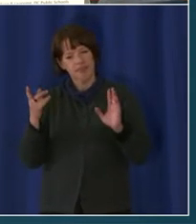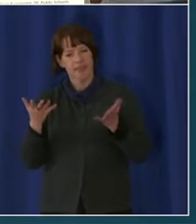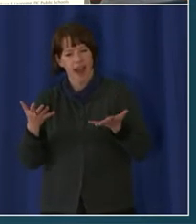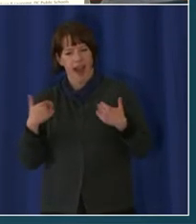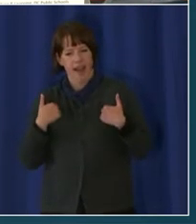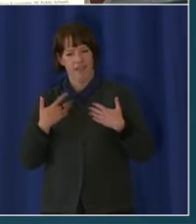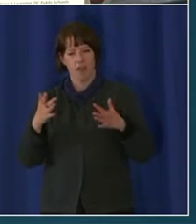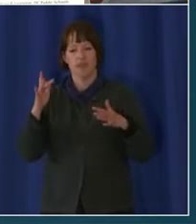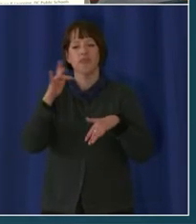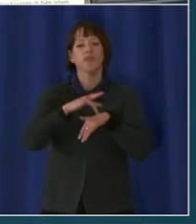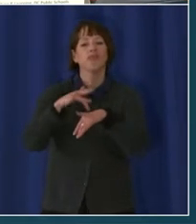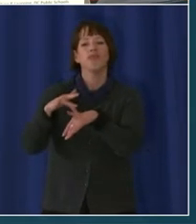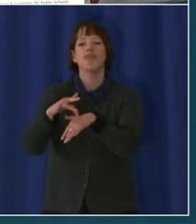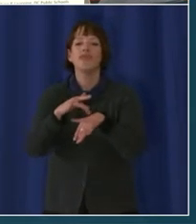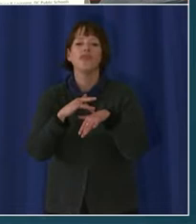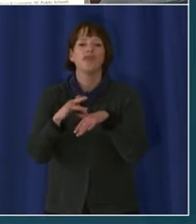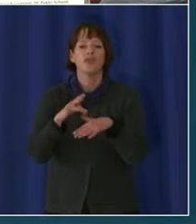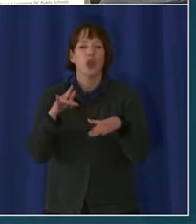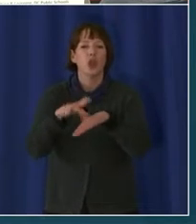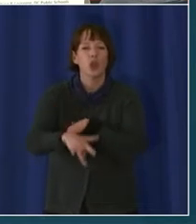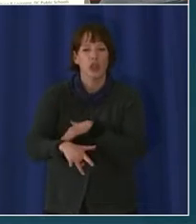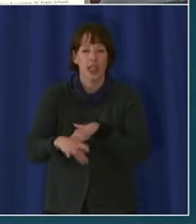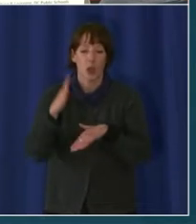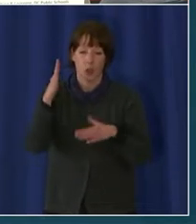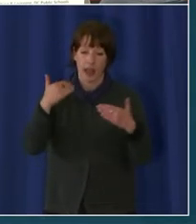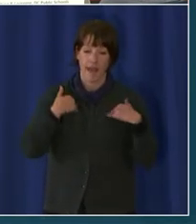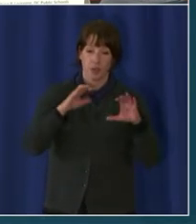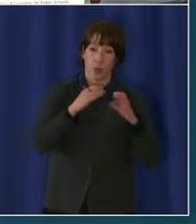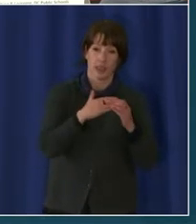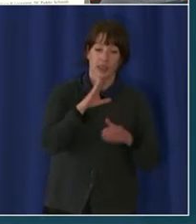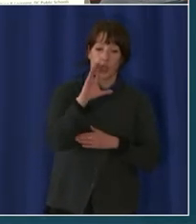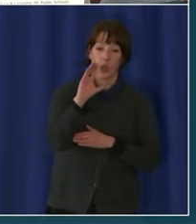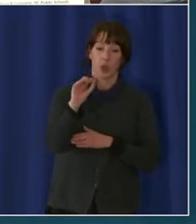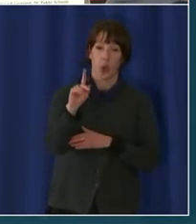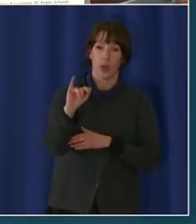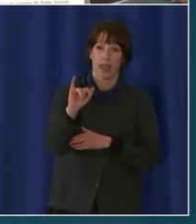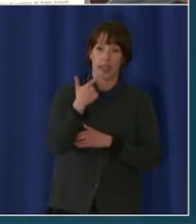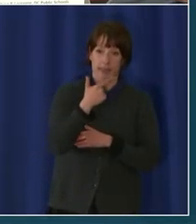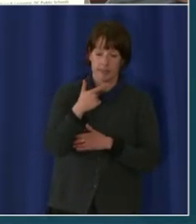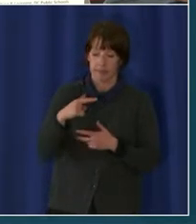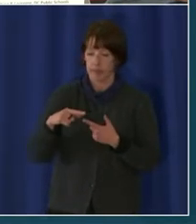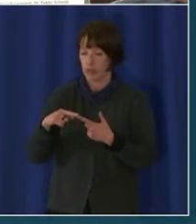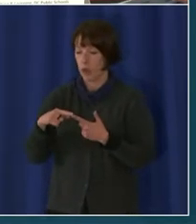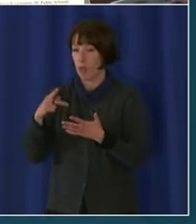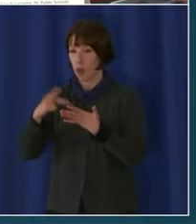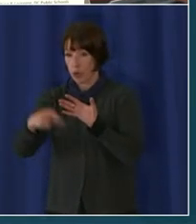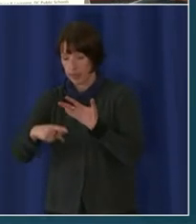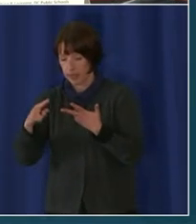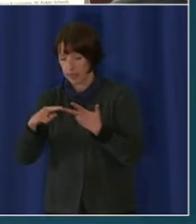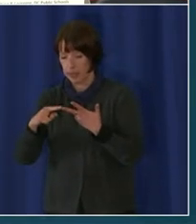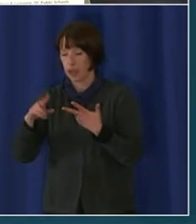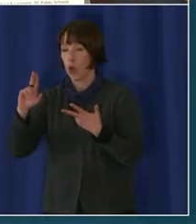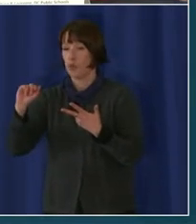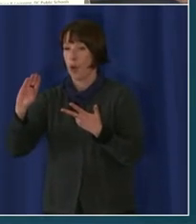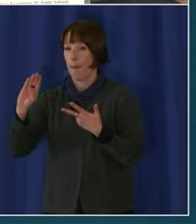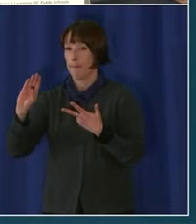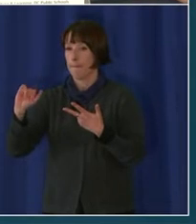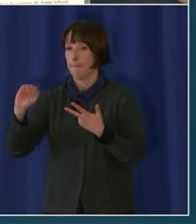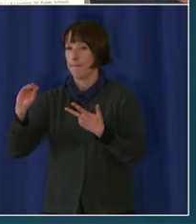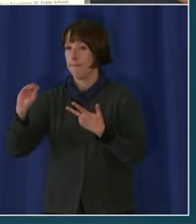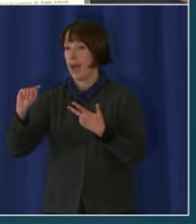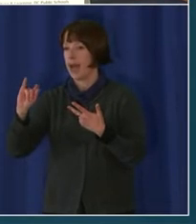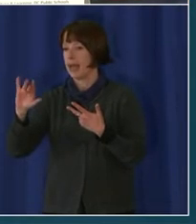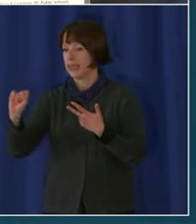This summer, we'll be featuring courses in coding, programming, robotics, and graphic